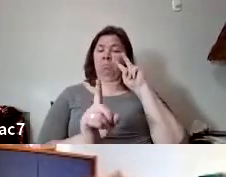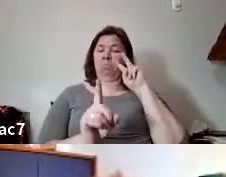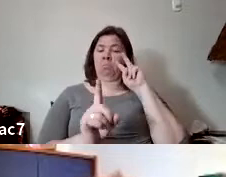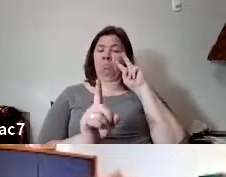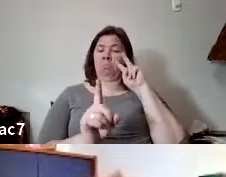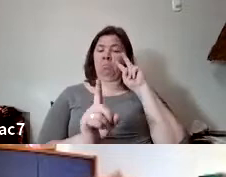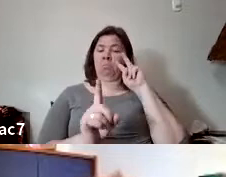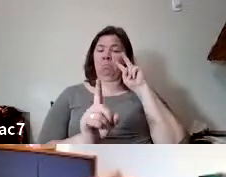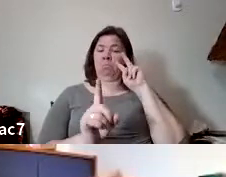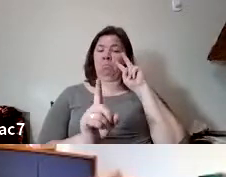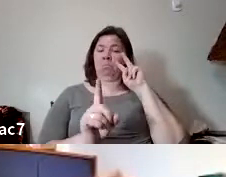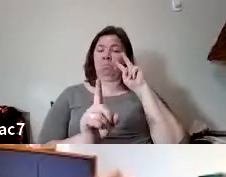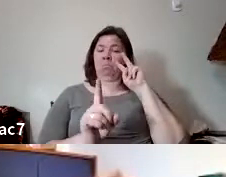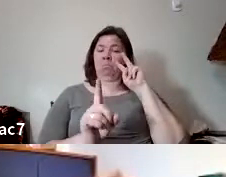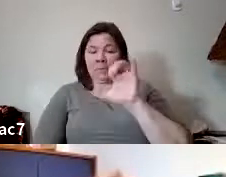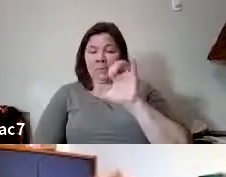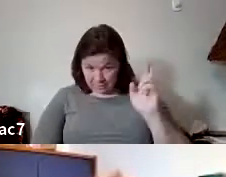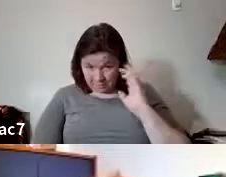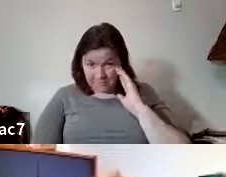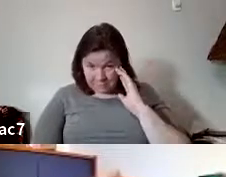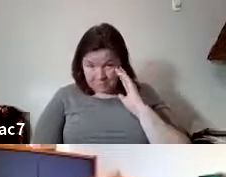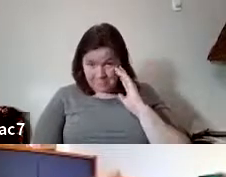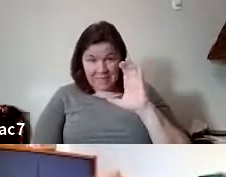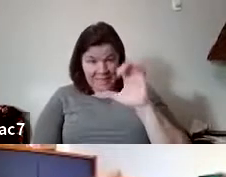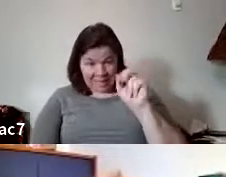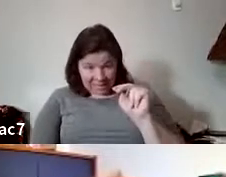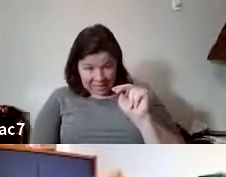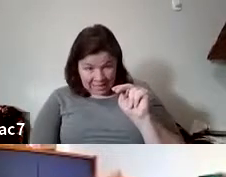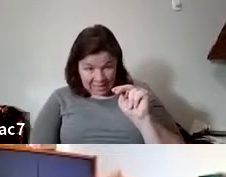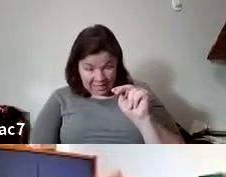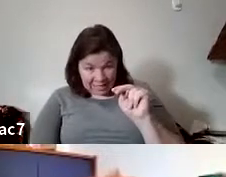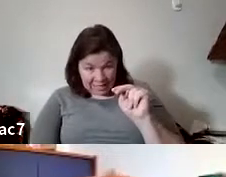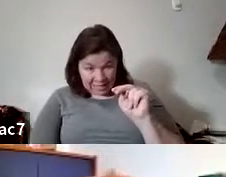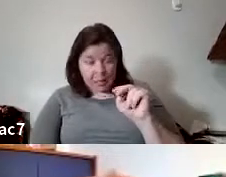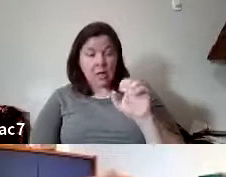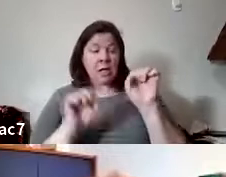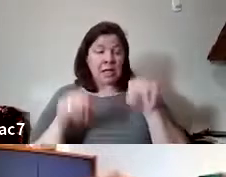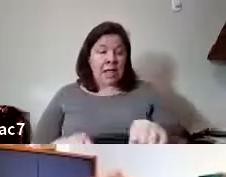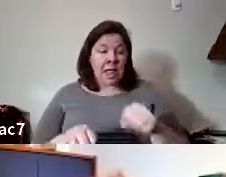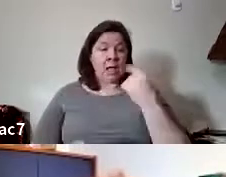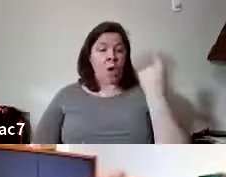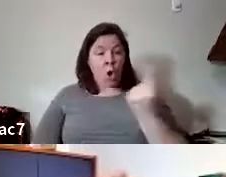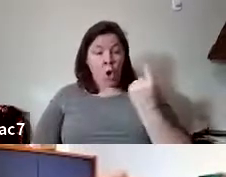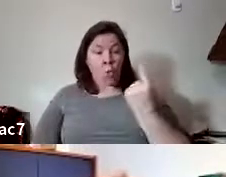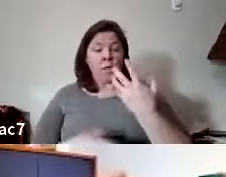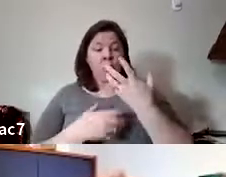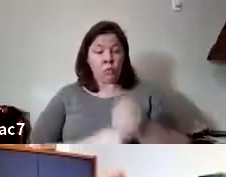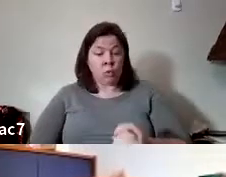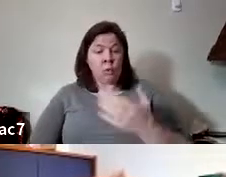Ready. Yes. Okay, you ready? Can always trust my